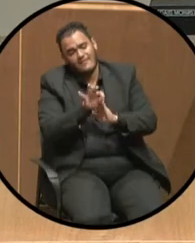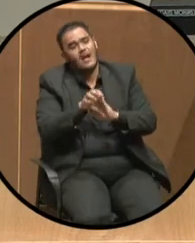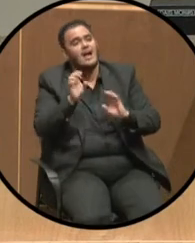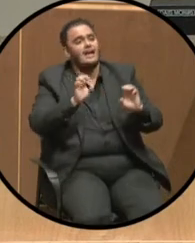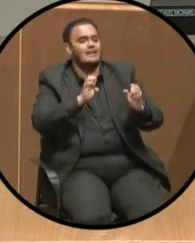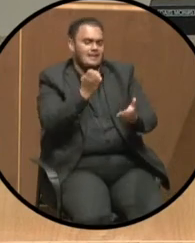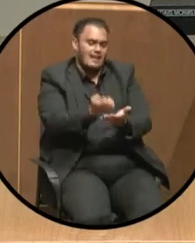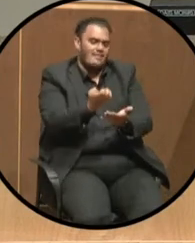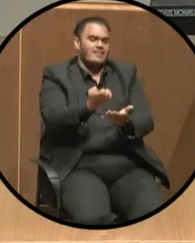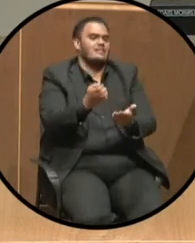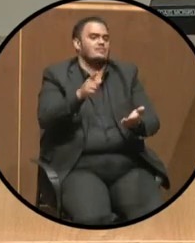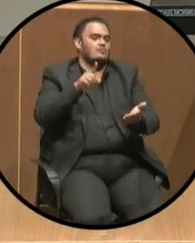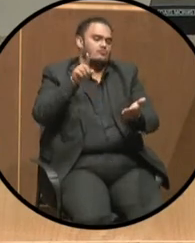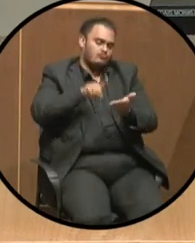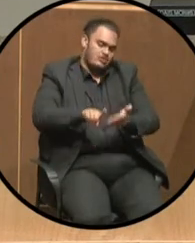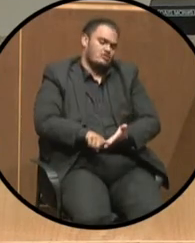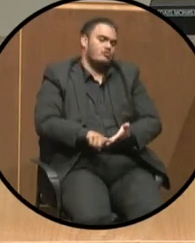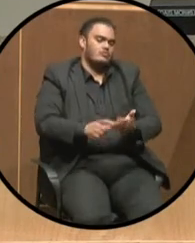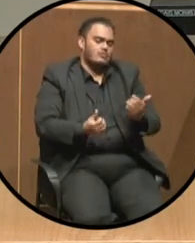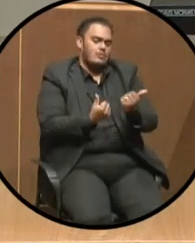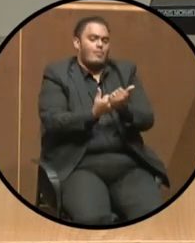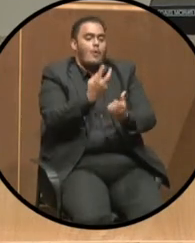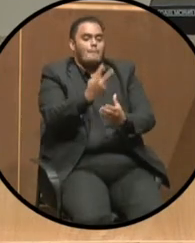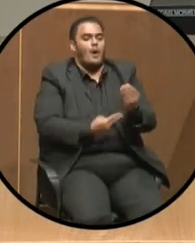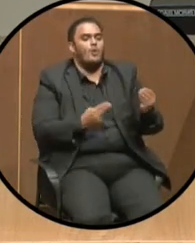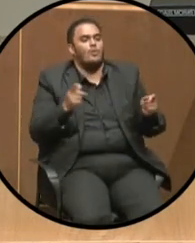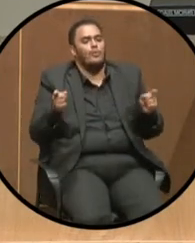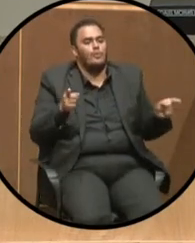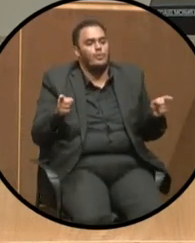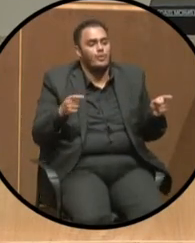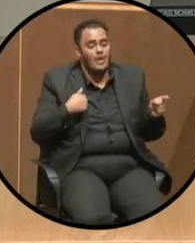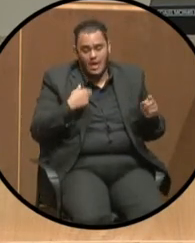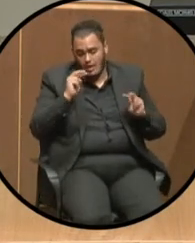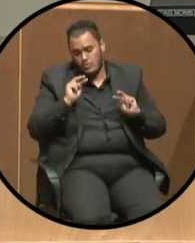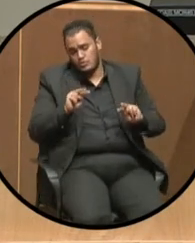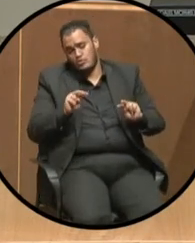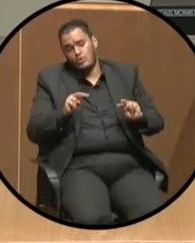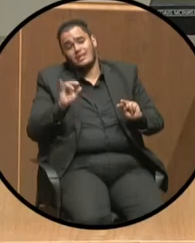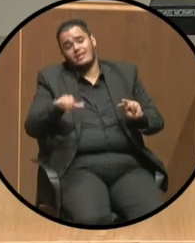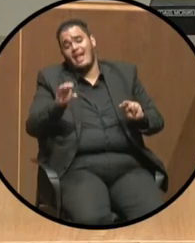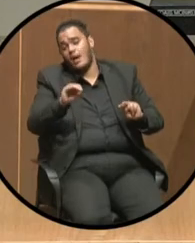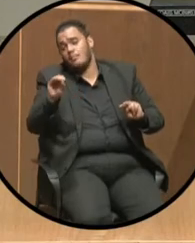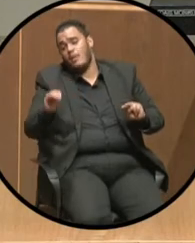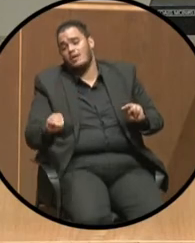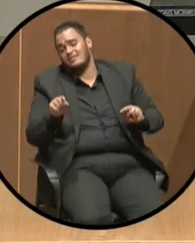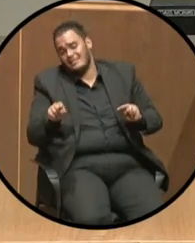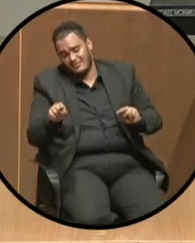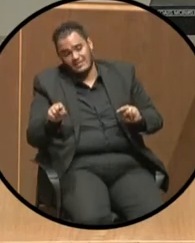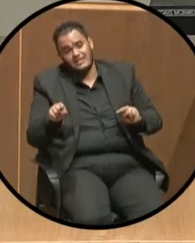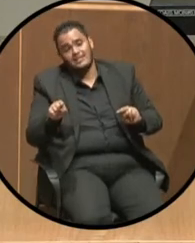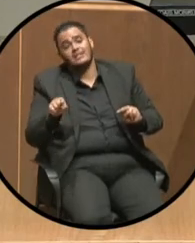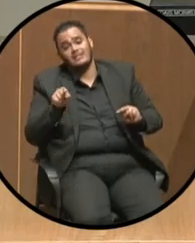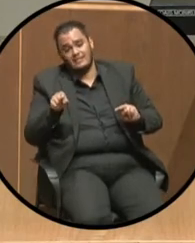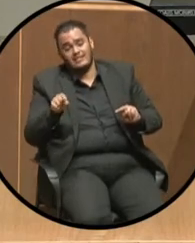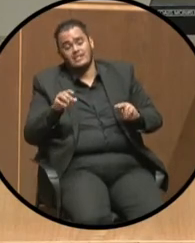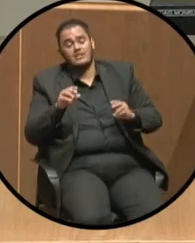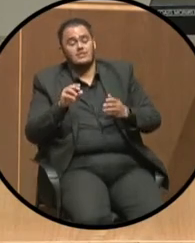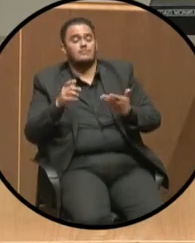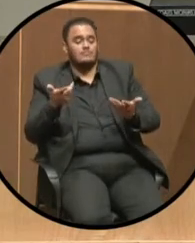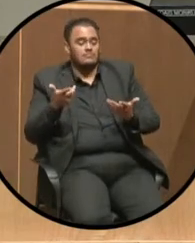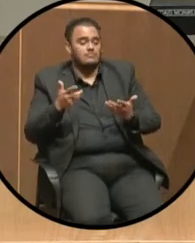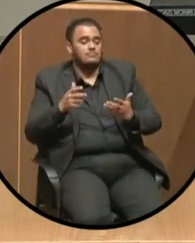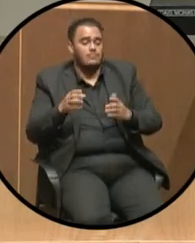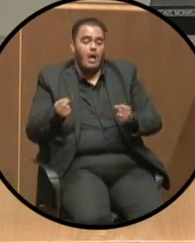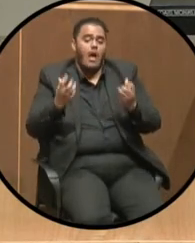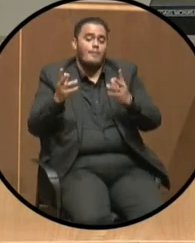theories. I was looking at the positivity rates today, and if you took the positivity rates of children under 12 and